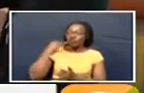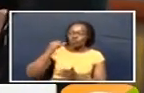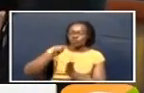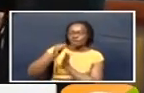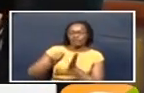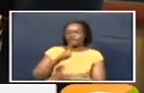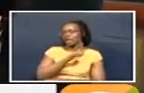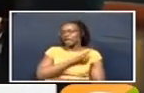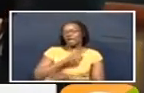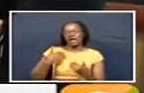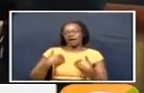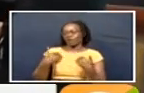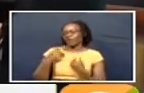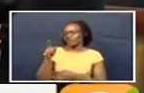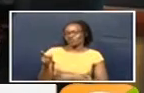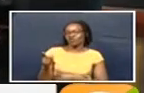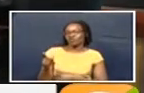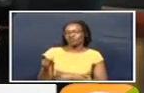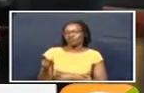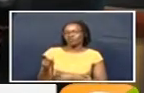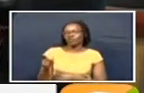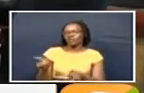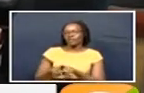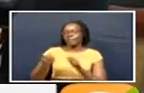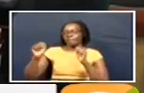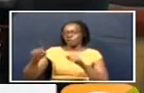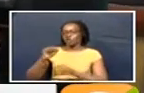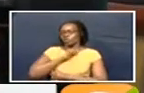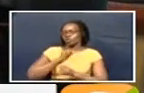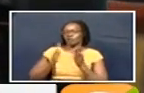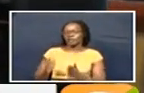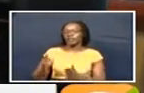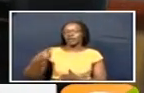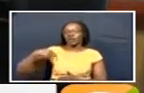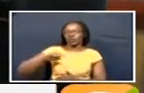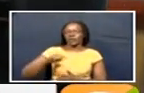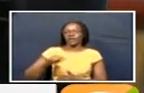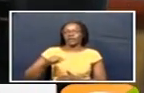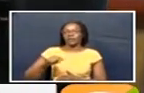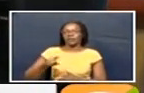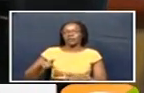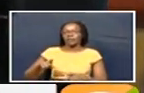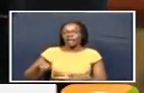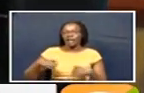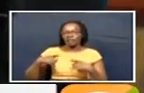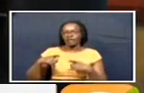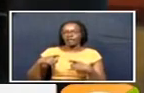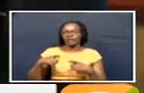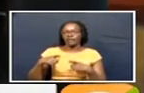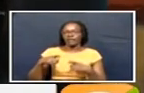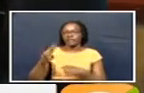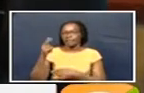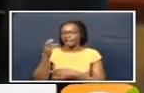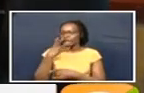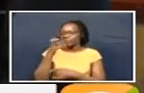have you as our probable senator. We are leading in geothermal production in the African region, second in flower